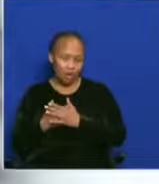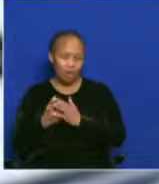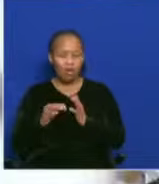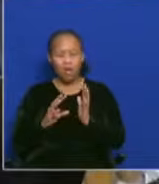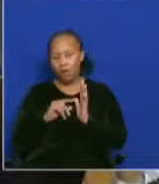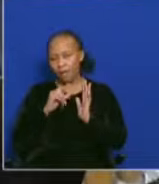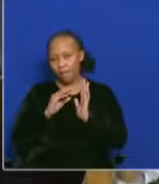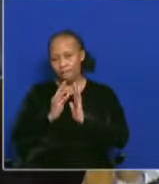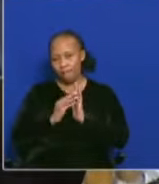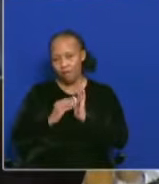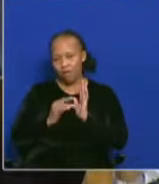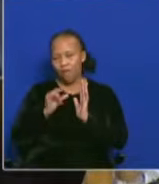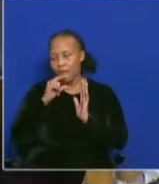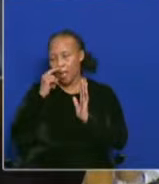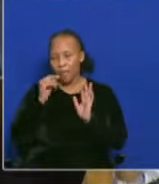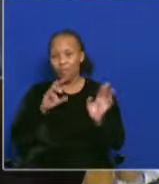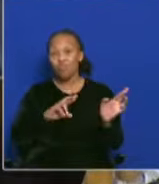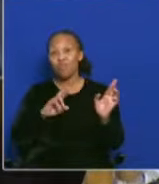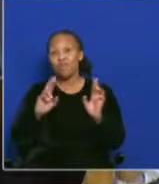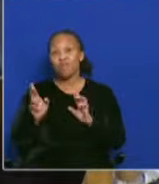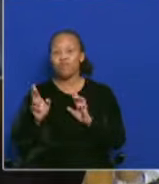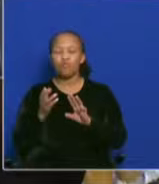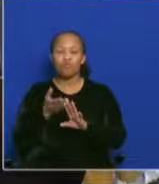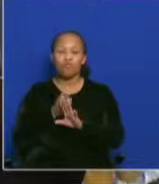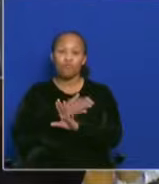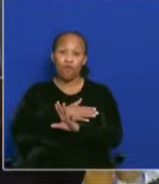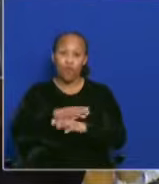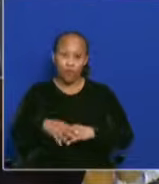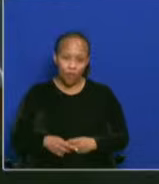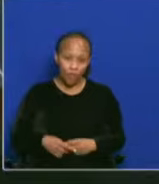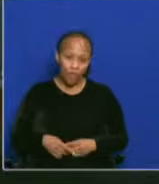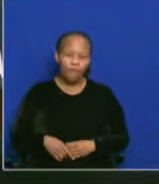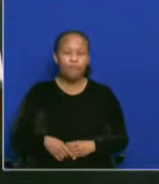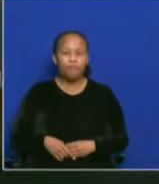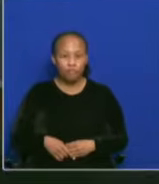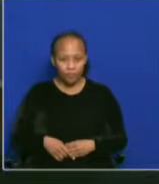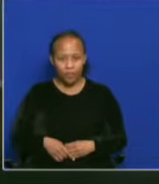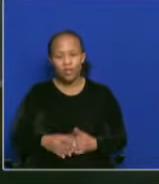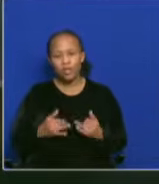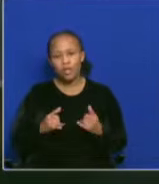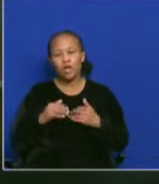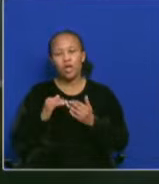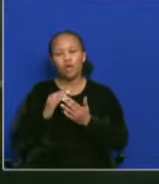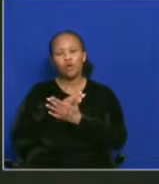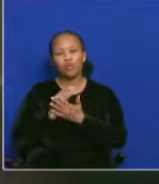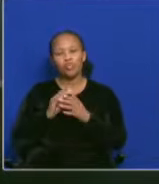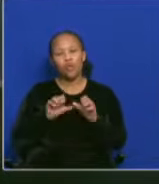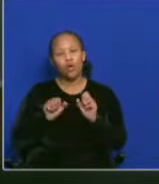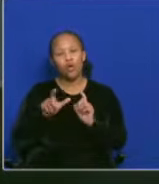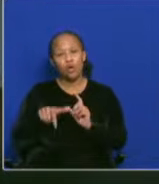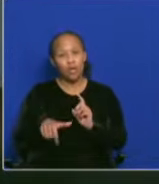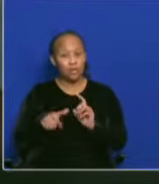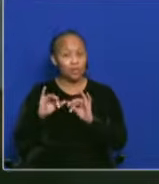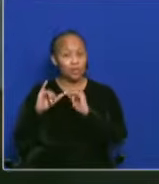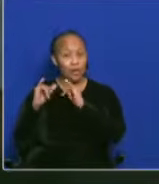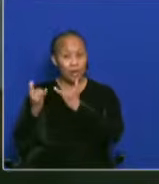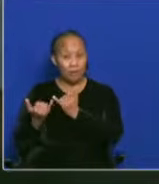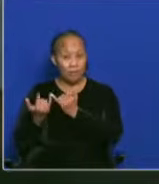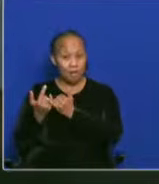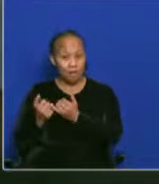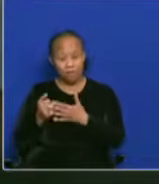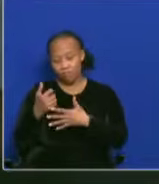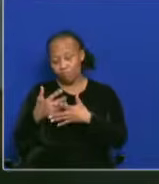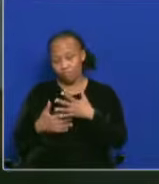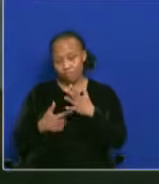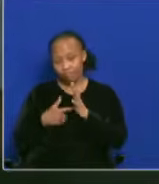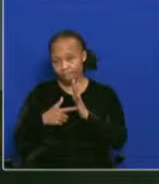here. So the full list of shareholdings in Carney Links is what's depicted. And